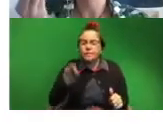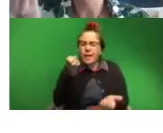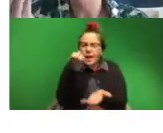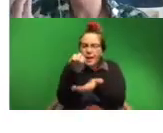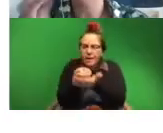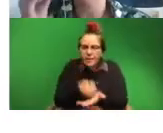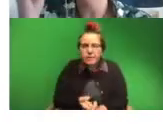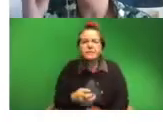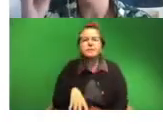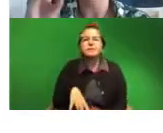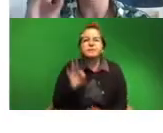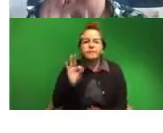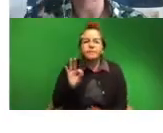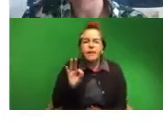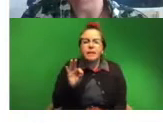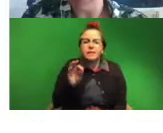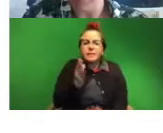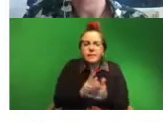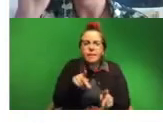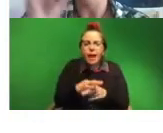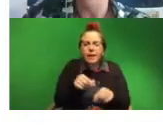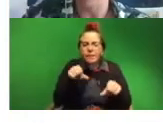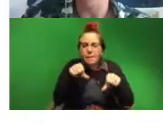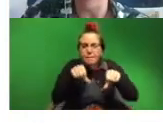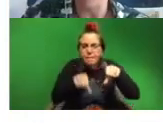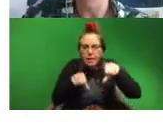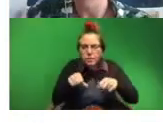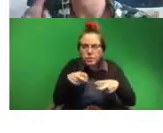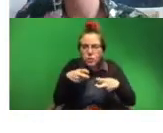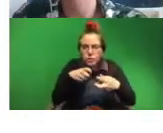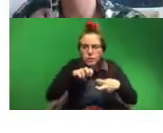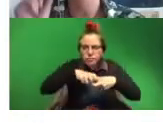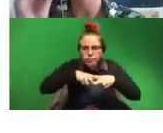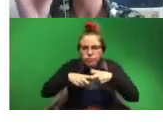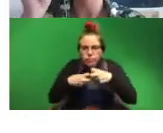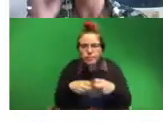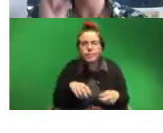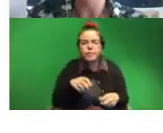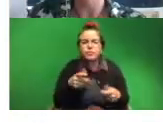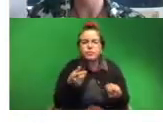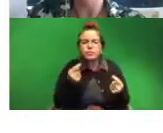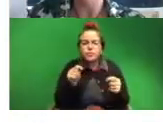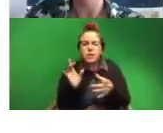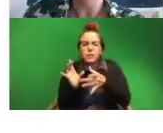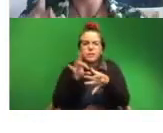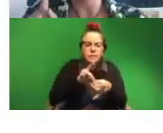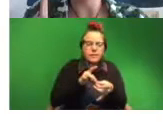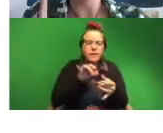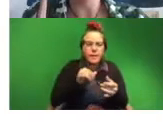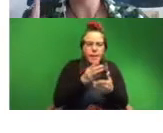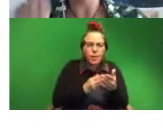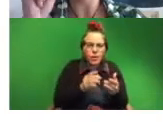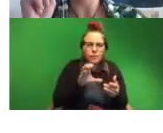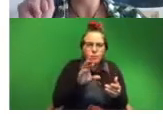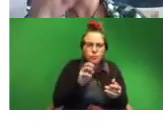to find some sort of puzzle piece of that crime, and I'm going to try to link that puzzle piece